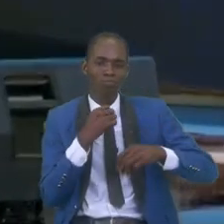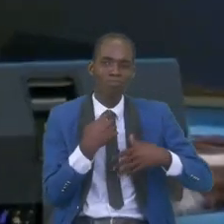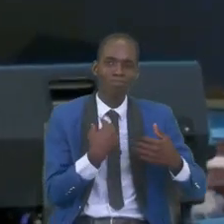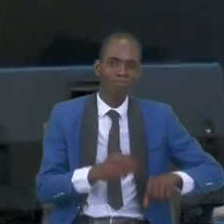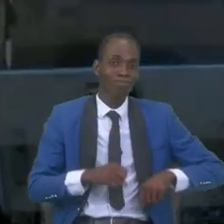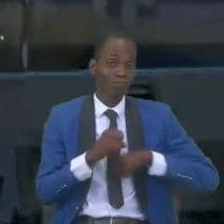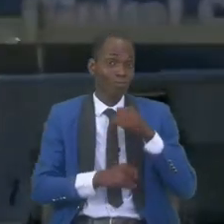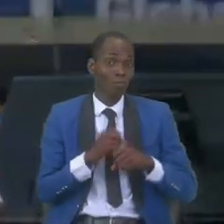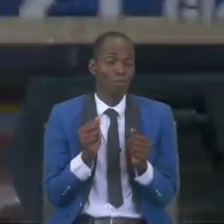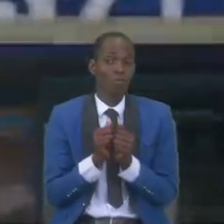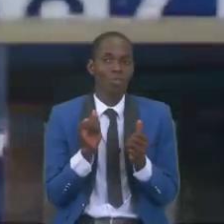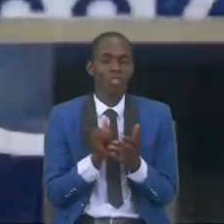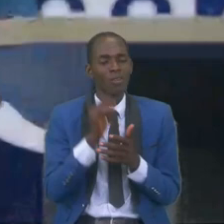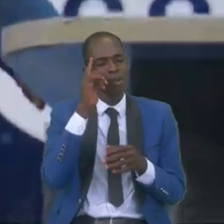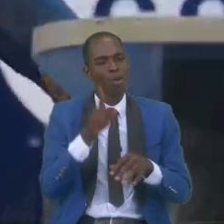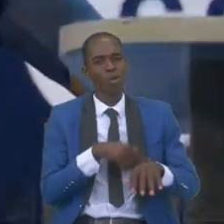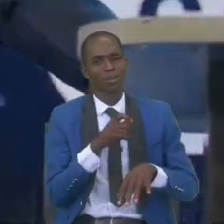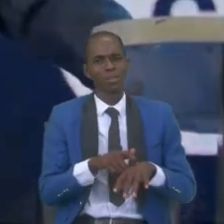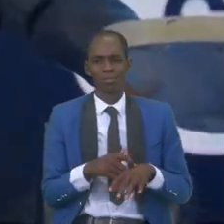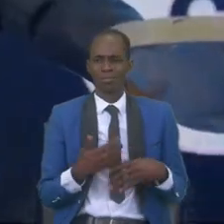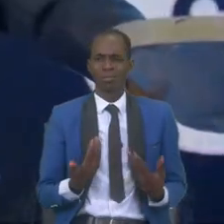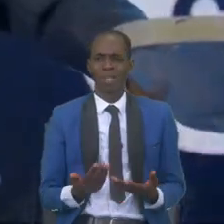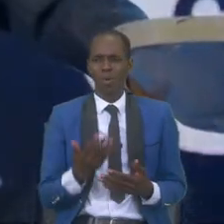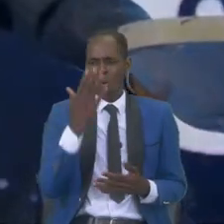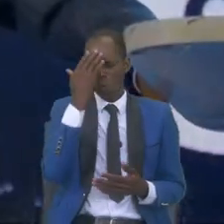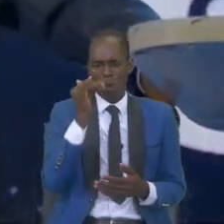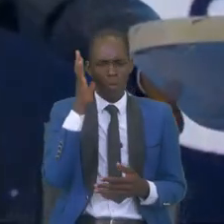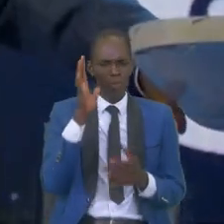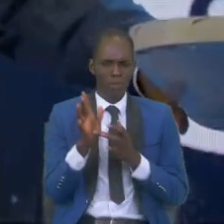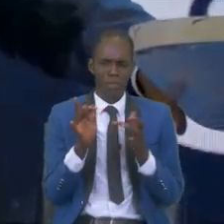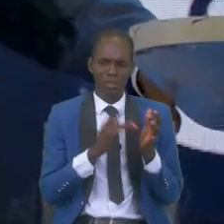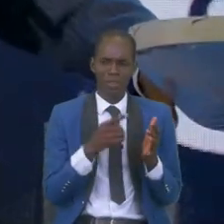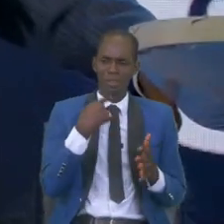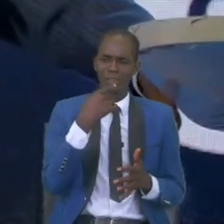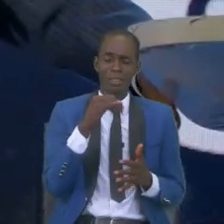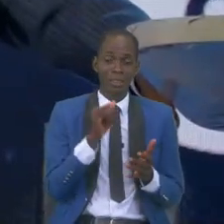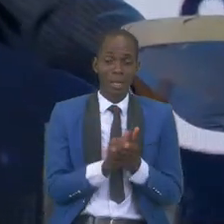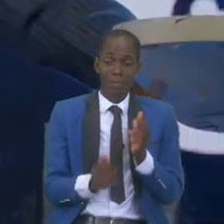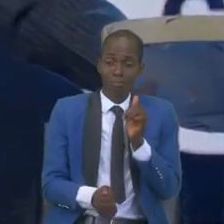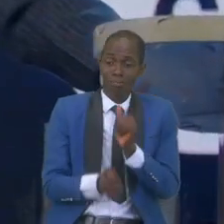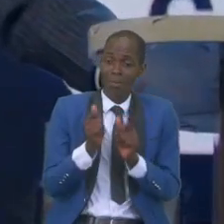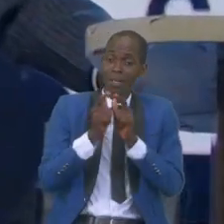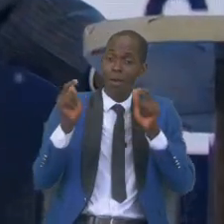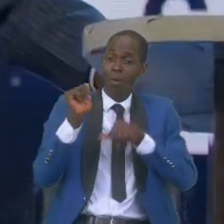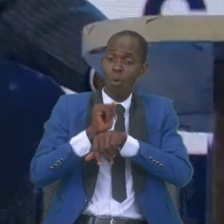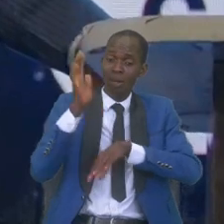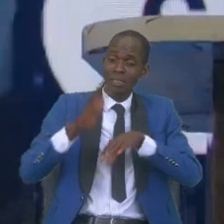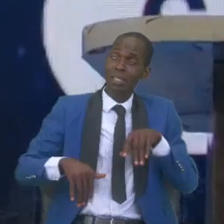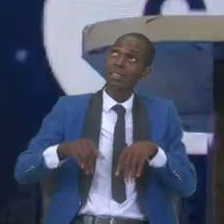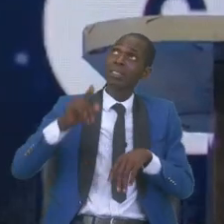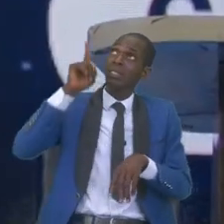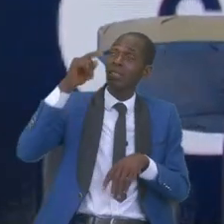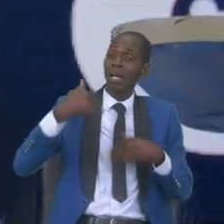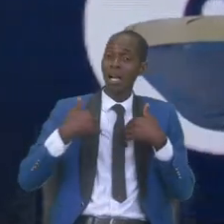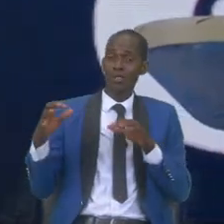could Jesus say that greater works than he has done, we will do?